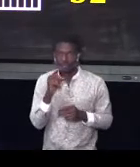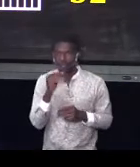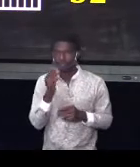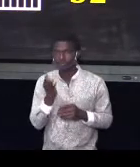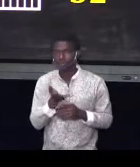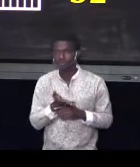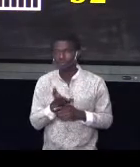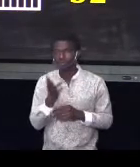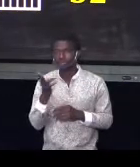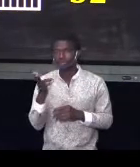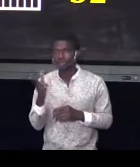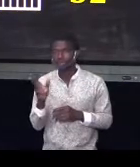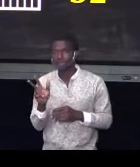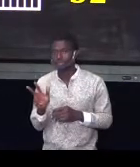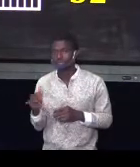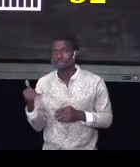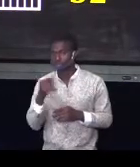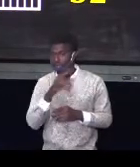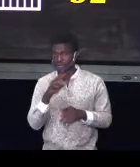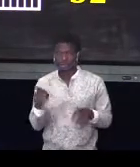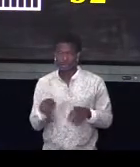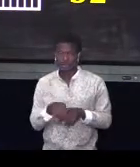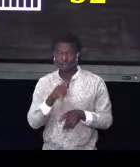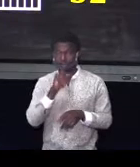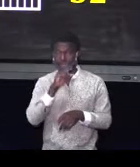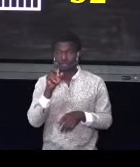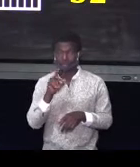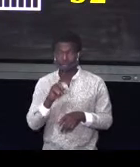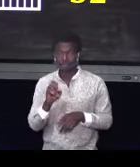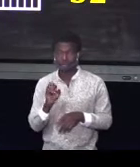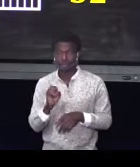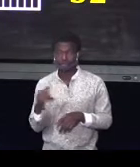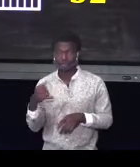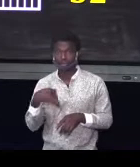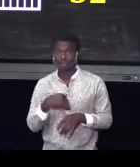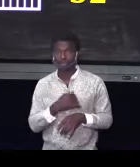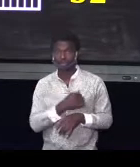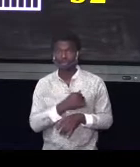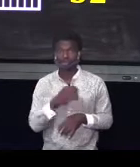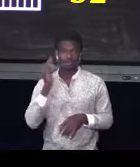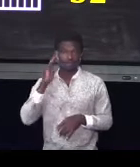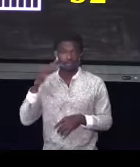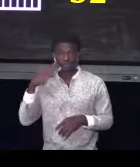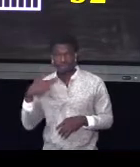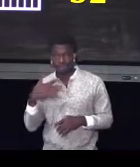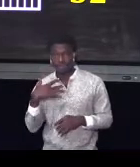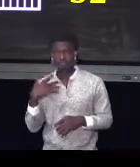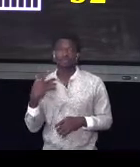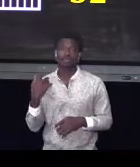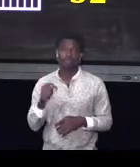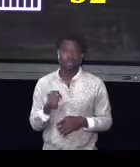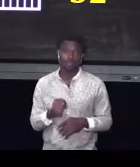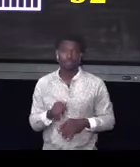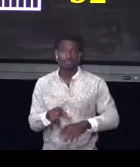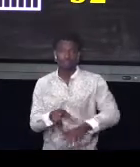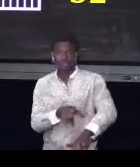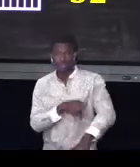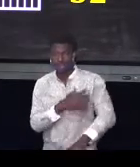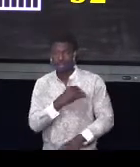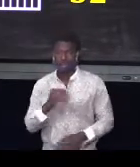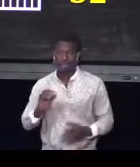over 32. So of course I'm going to color 3 parts out of 8, and then I'm going to color 11 parts out of 32, and then we can compare the length of the colored